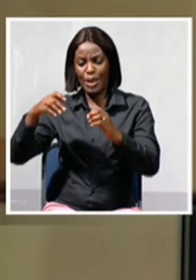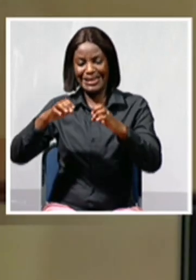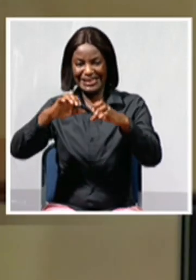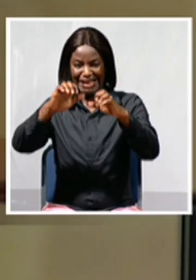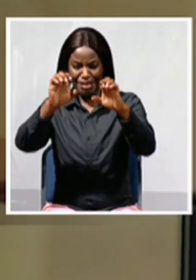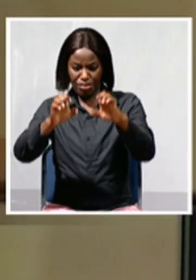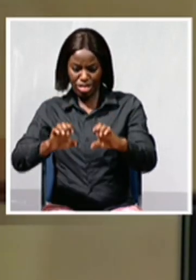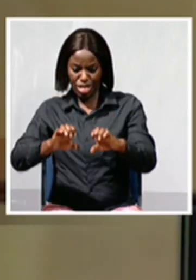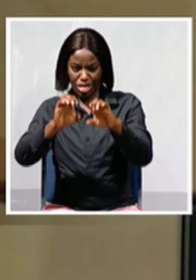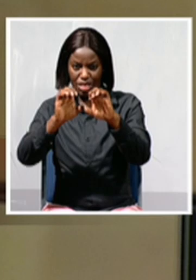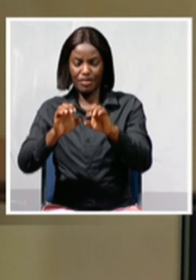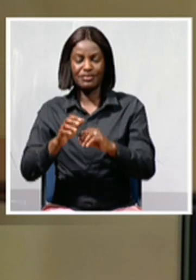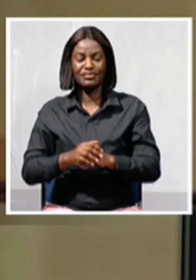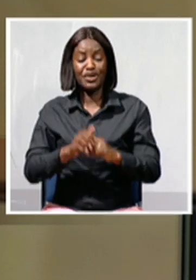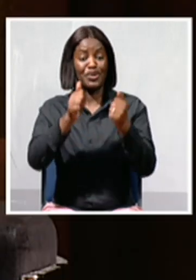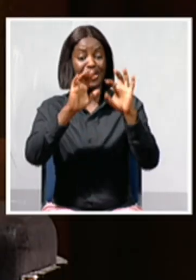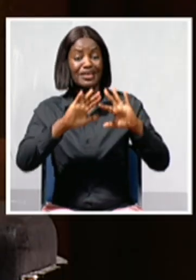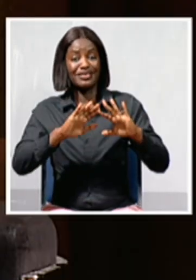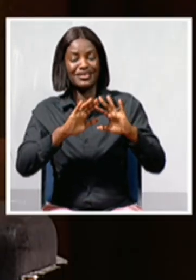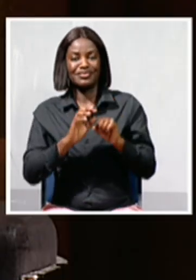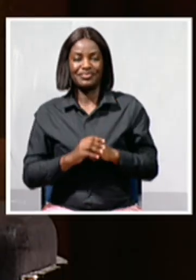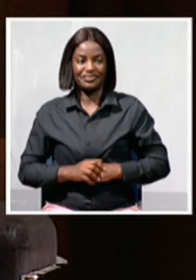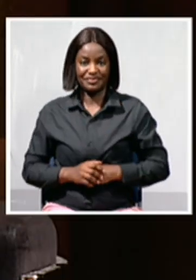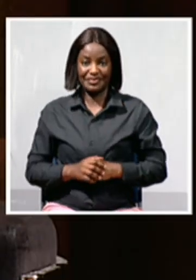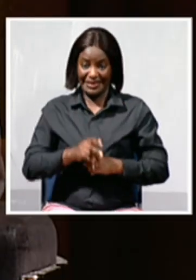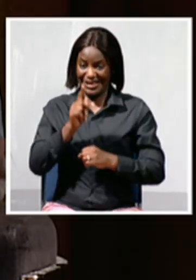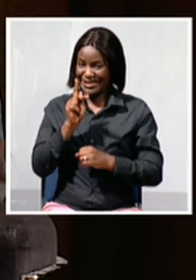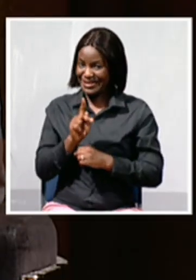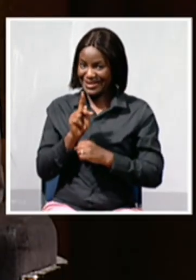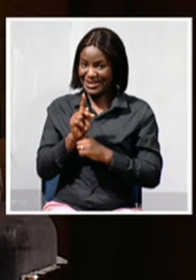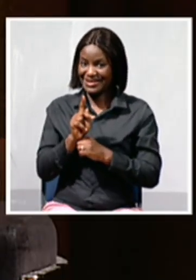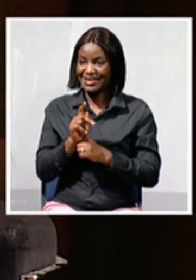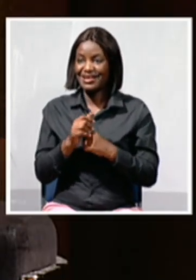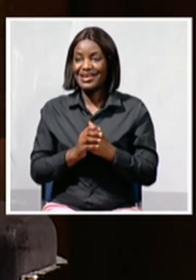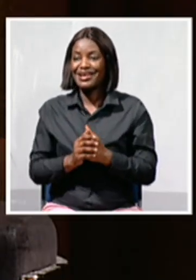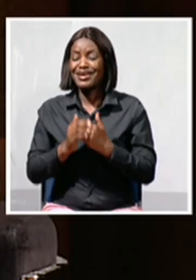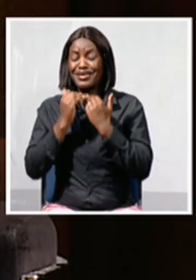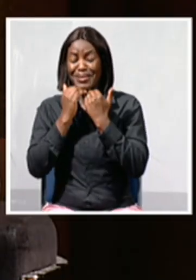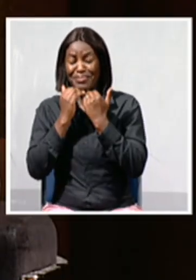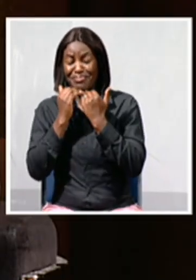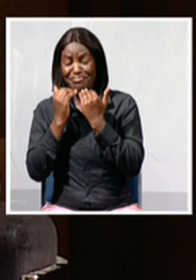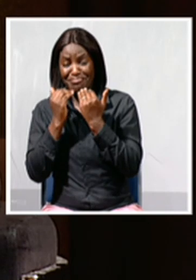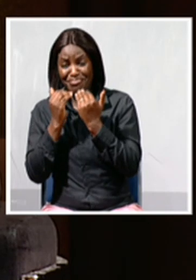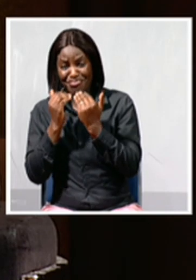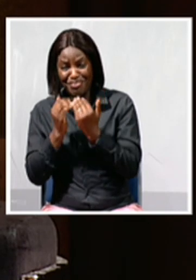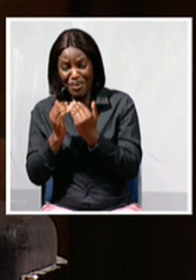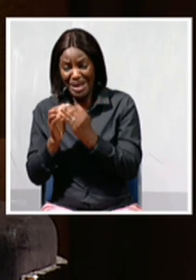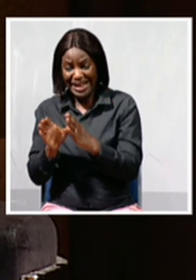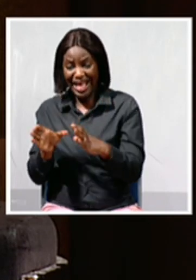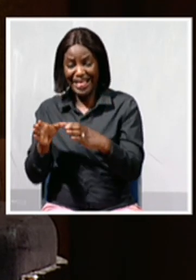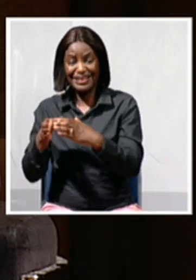you very much for having me. We're also very grateful that a very important constituency is well represented this